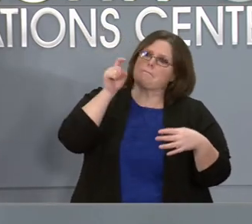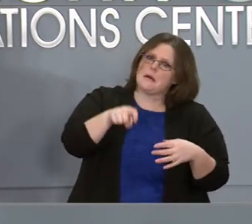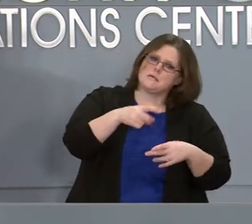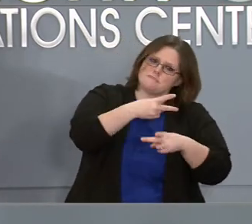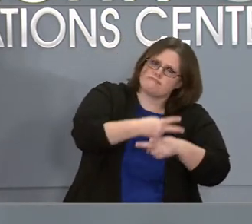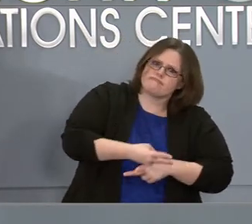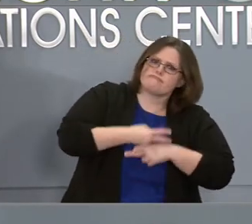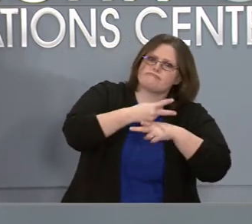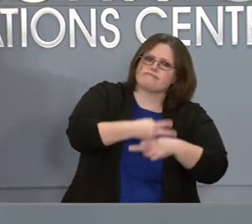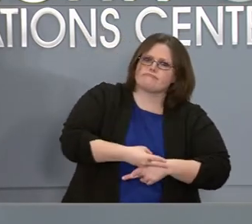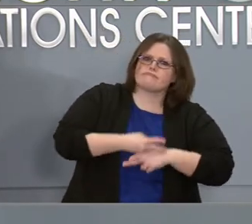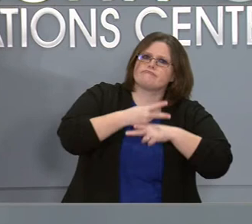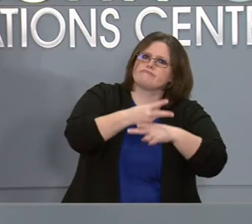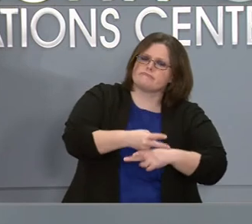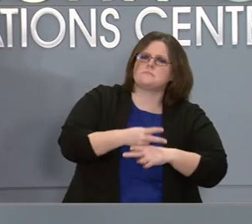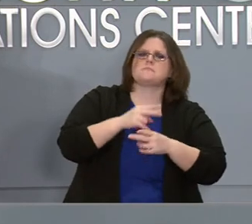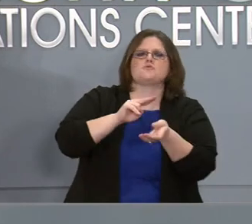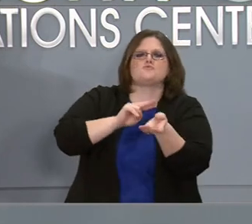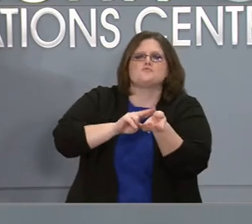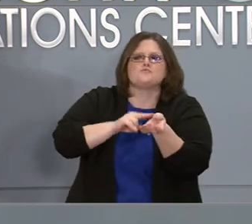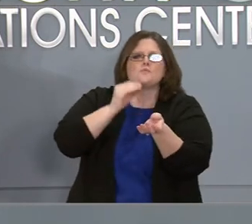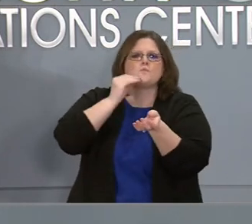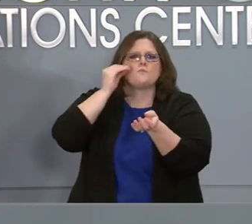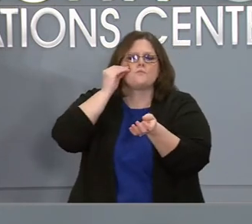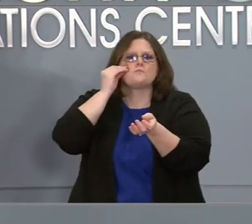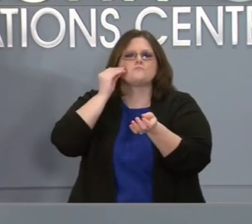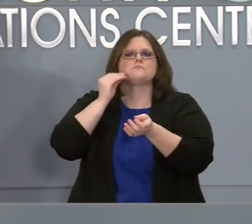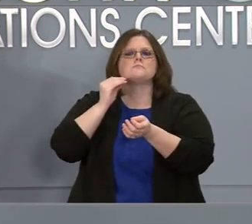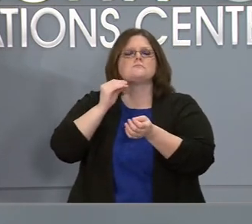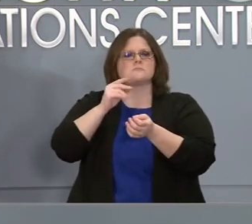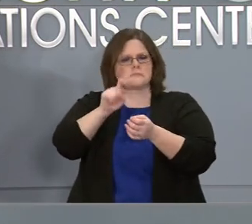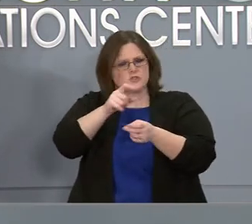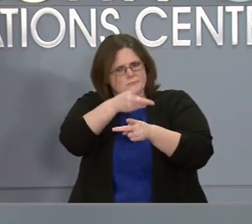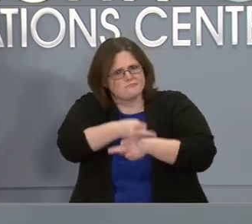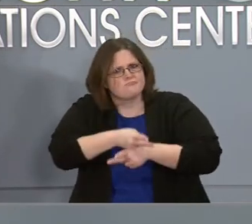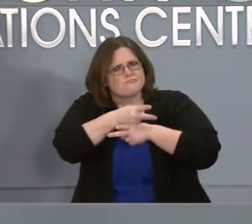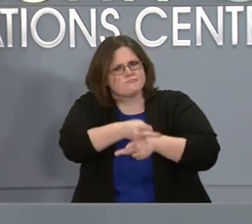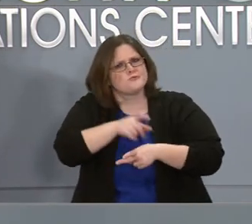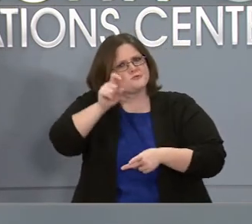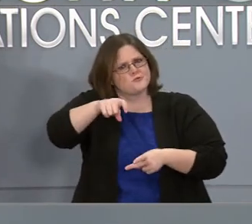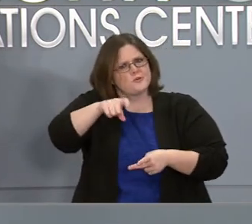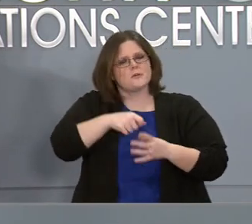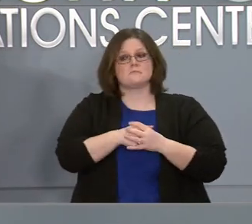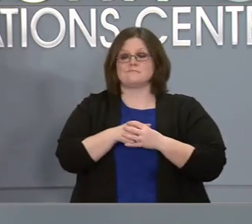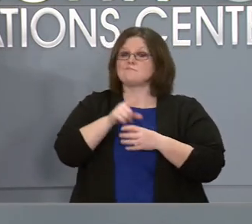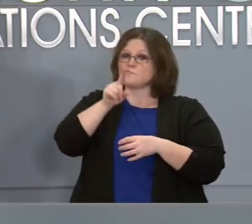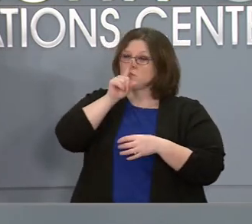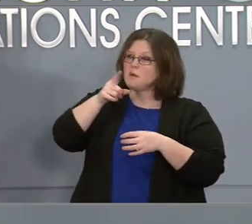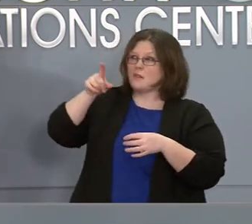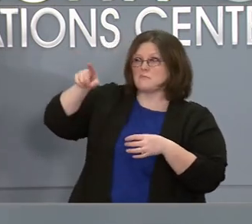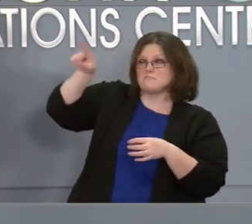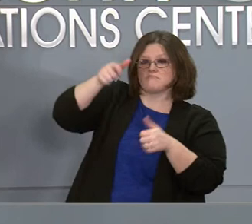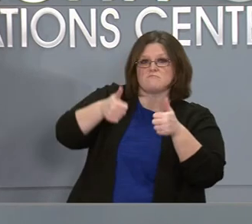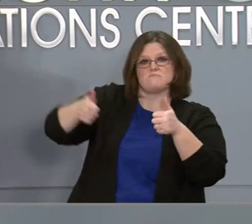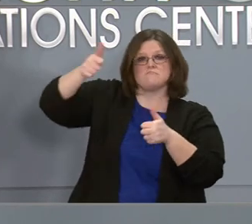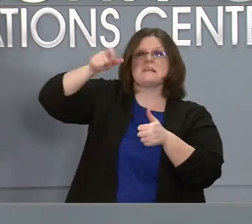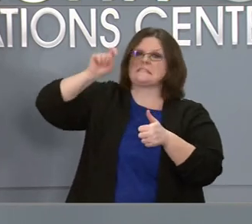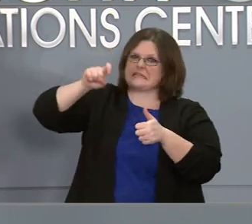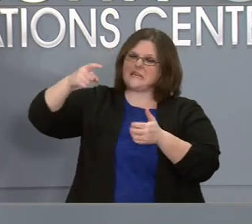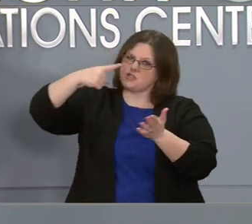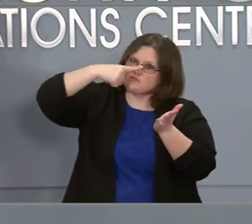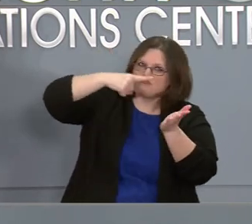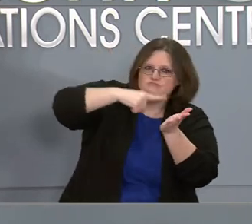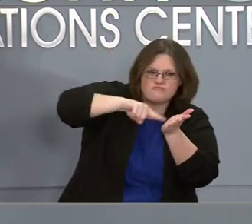in these kinds of facilities, and the matter should fully be investigated. And that's what